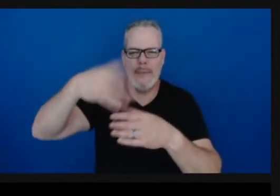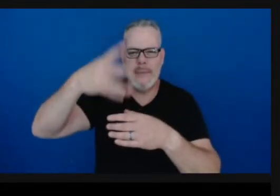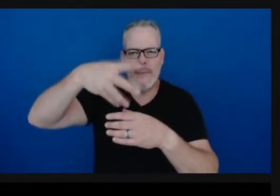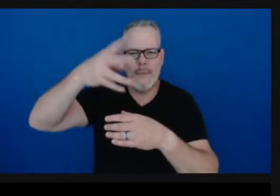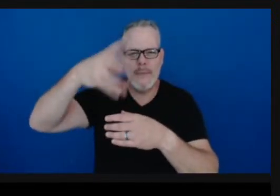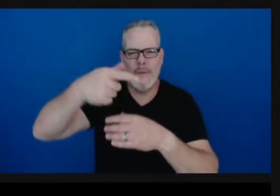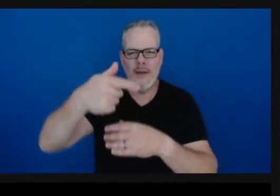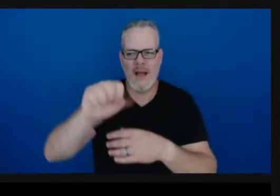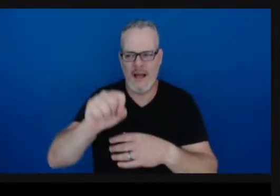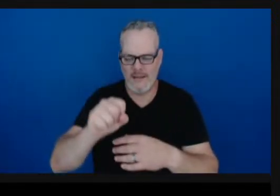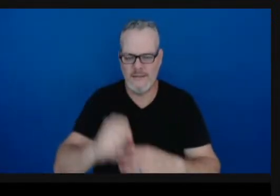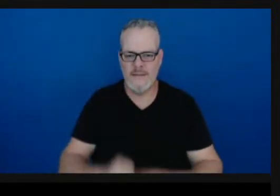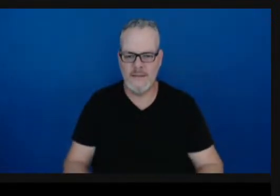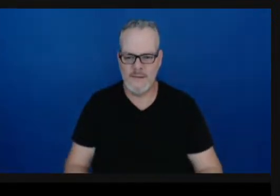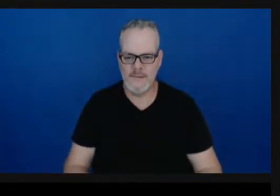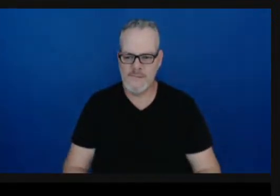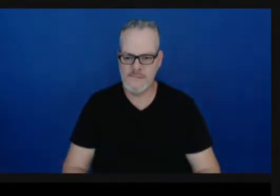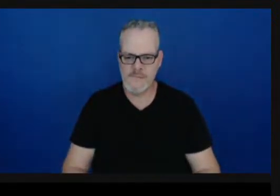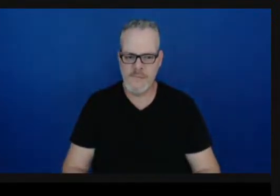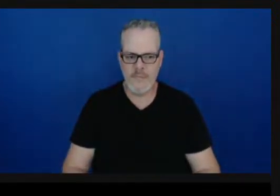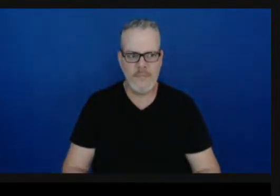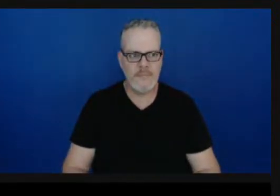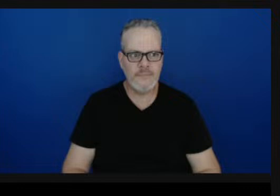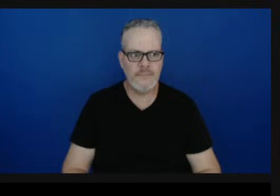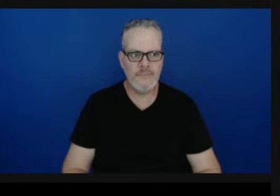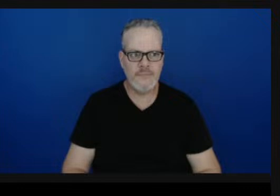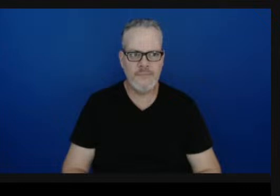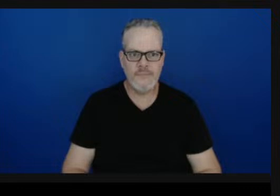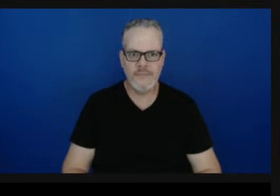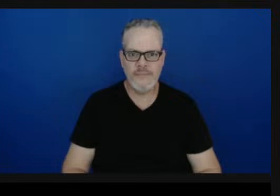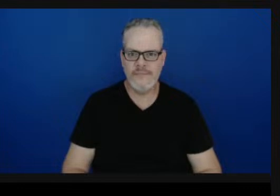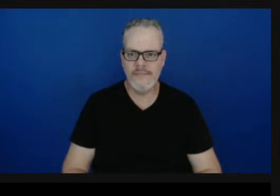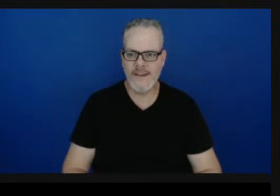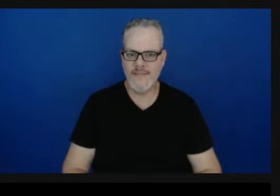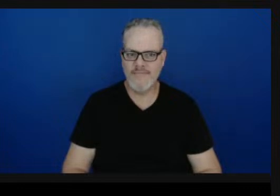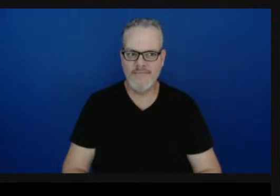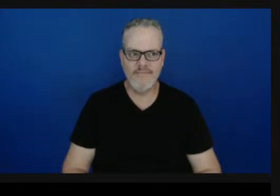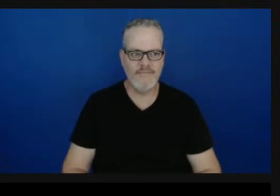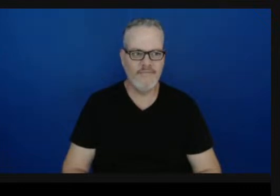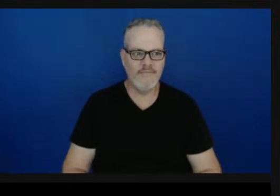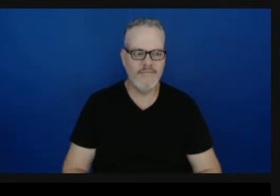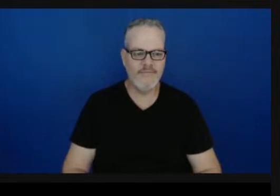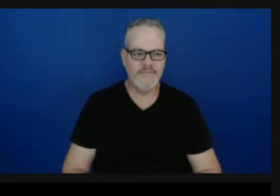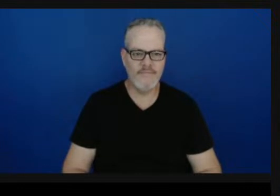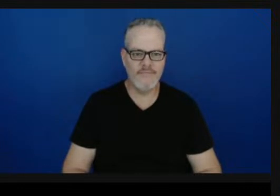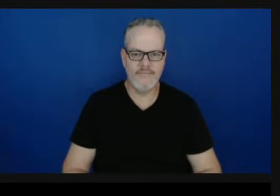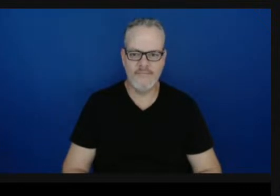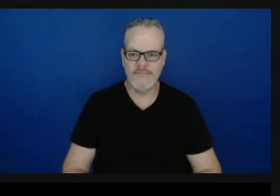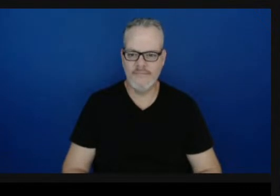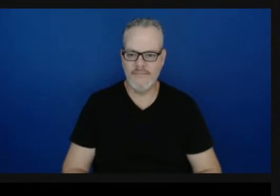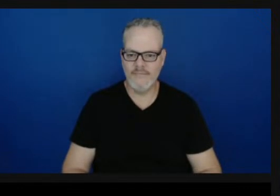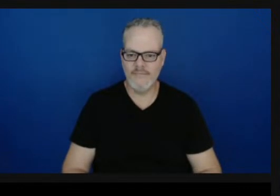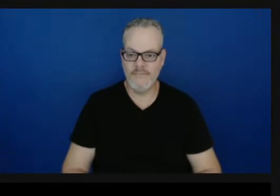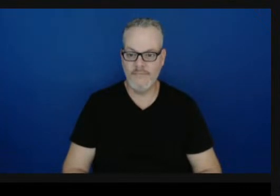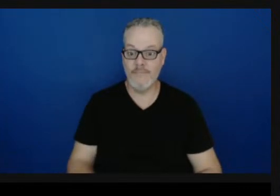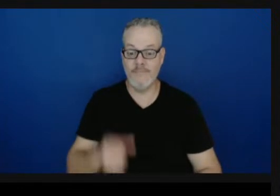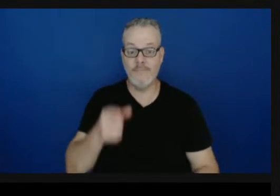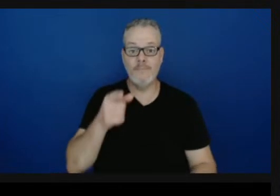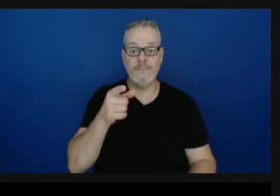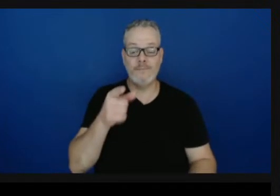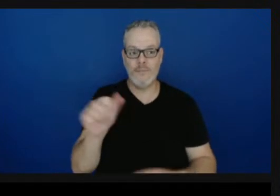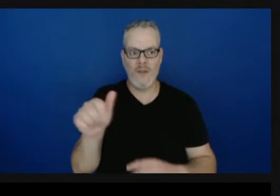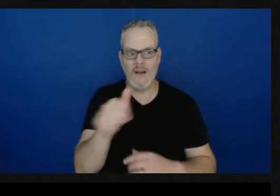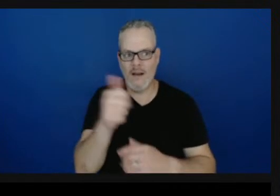release when a flow goes over the cliff there and is exposed. So here's another video from,